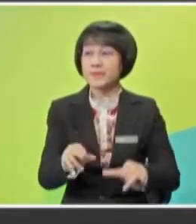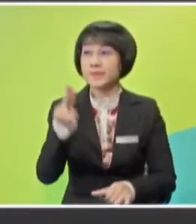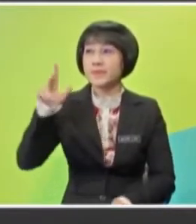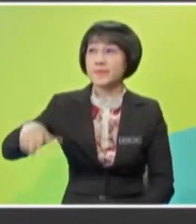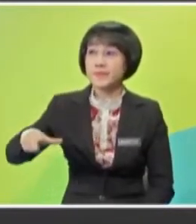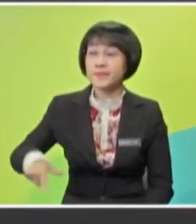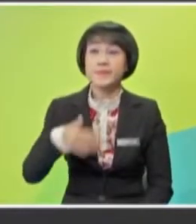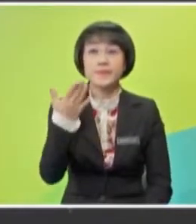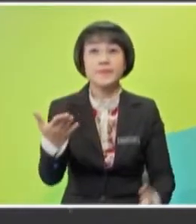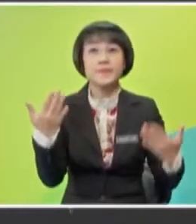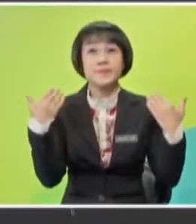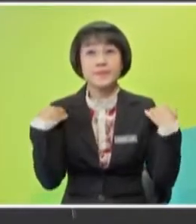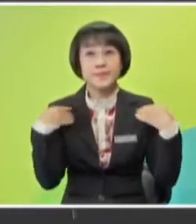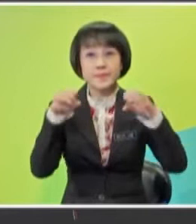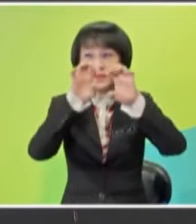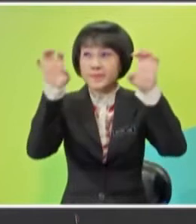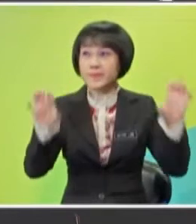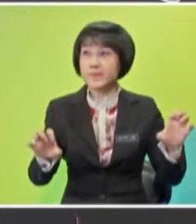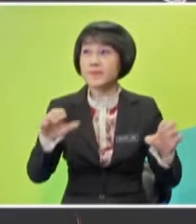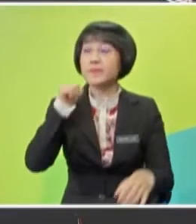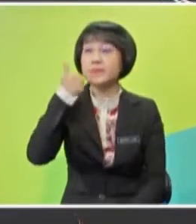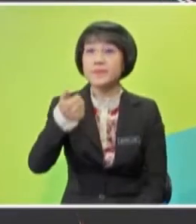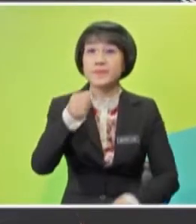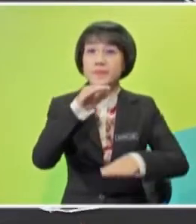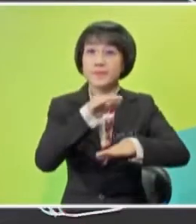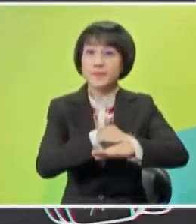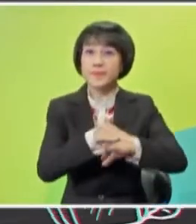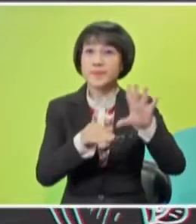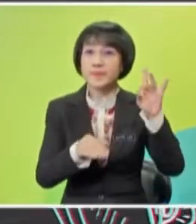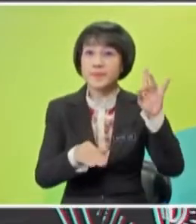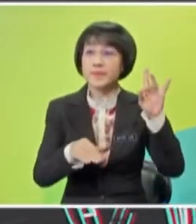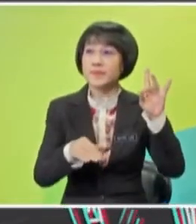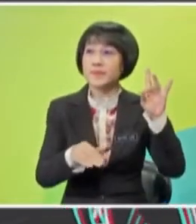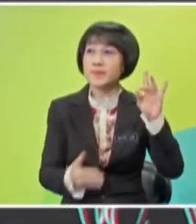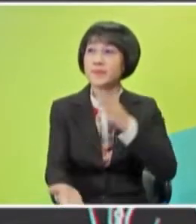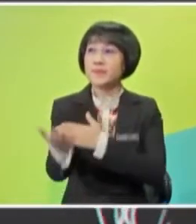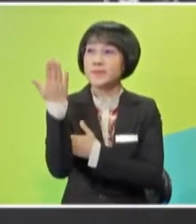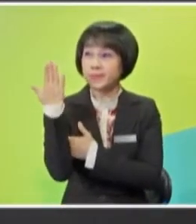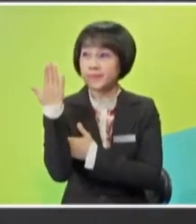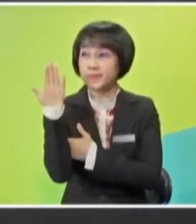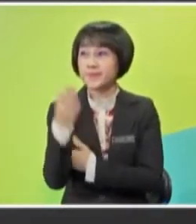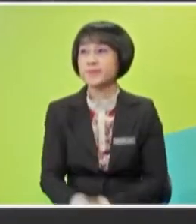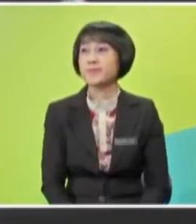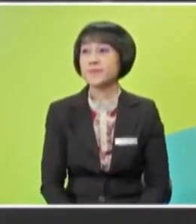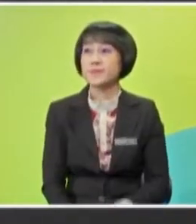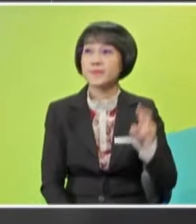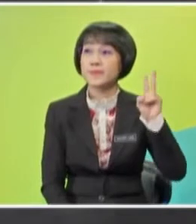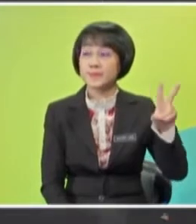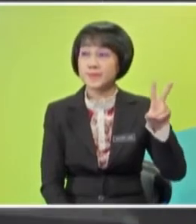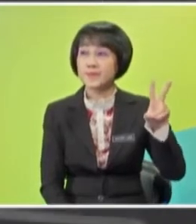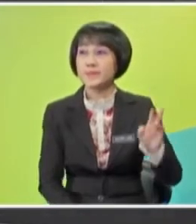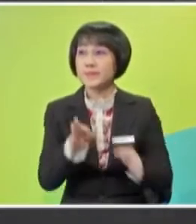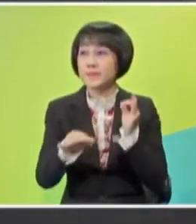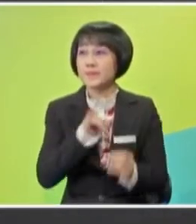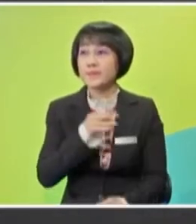Don't stay up late. You've got an exam tomorrow at 8 a.m.